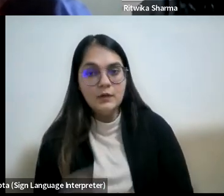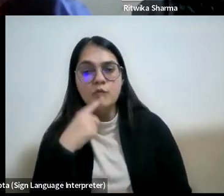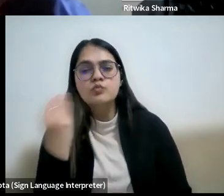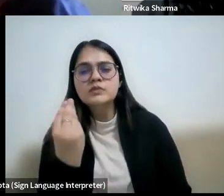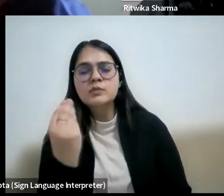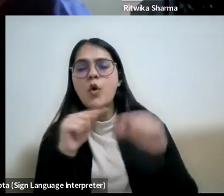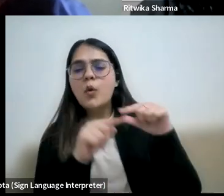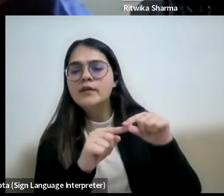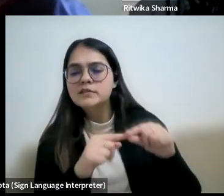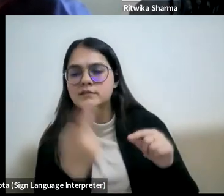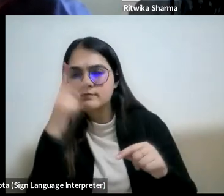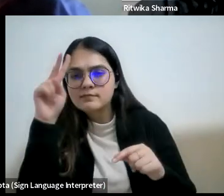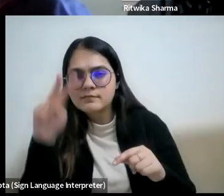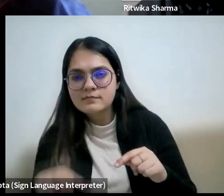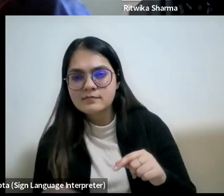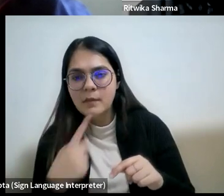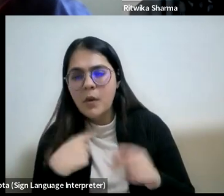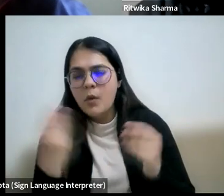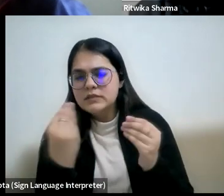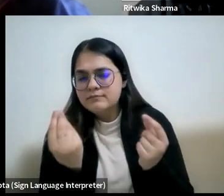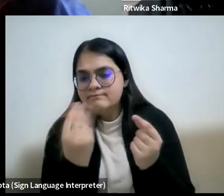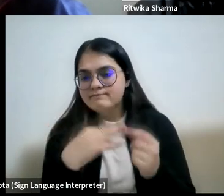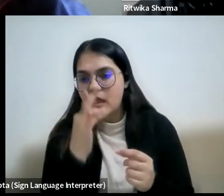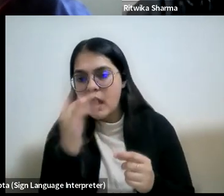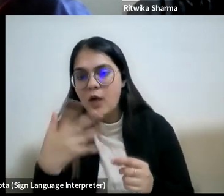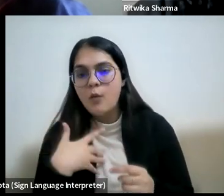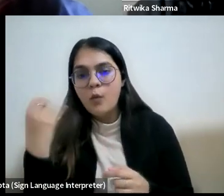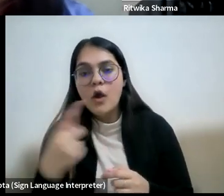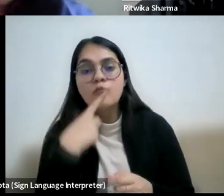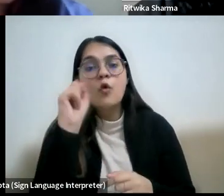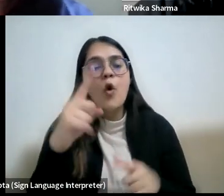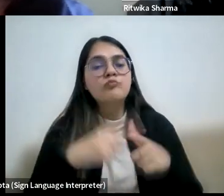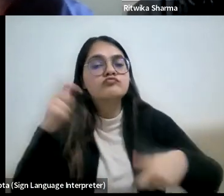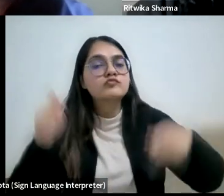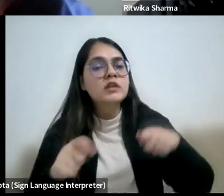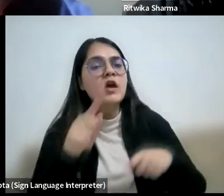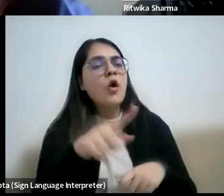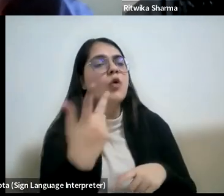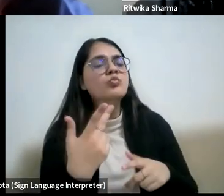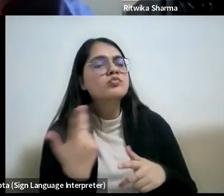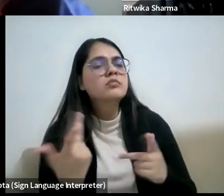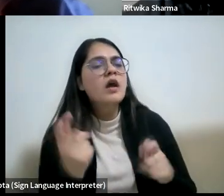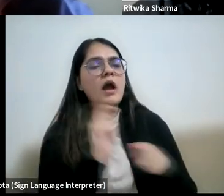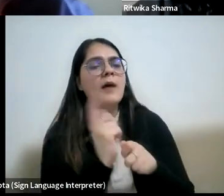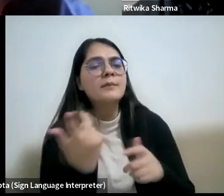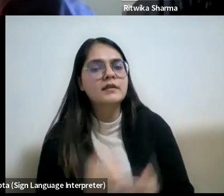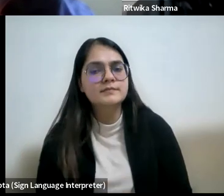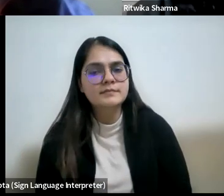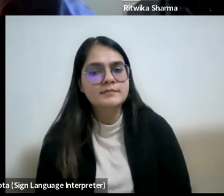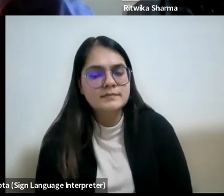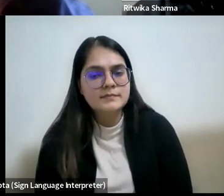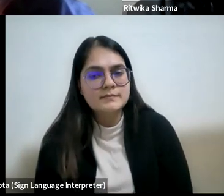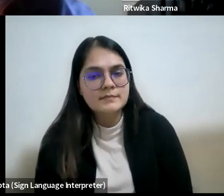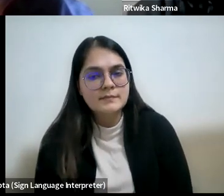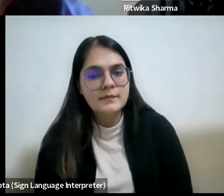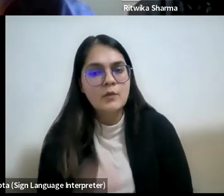questions, I'll just change tack slightly and bring in the role of the judiciary here before we sort of wrap up this discussion. So as we know,